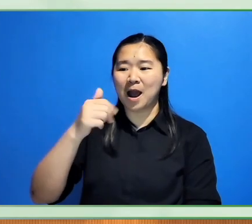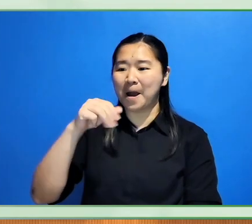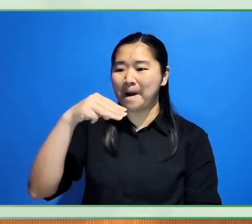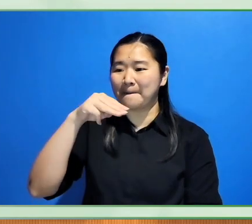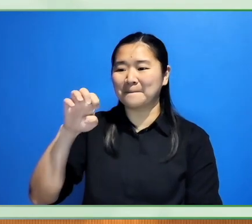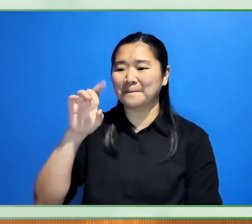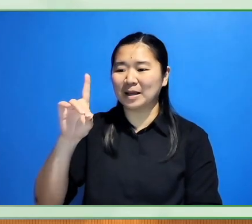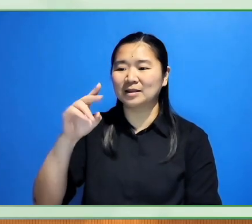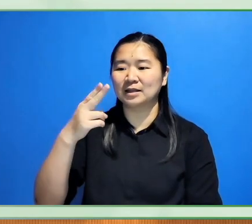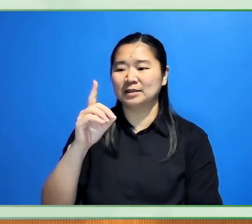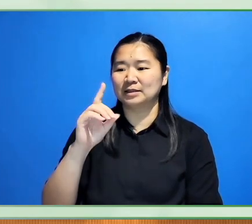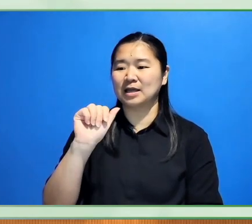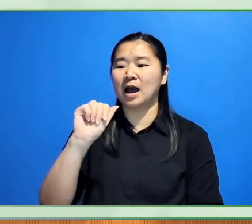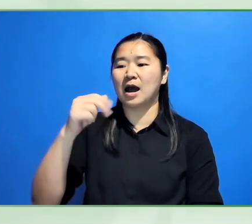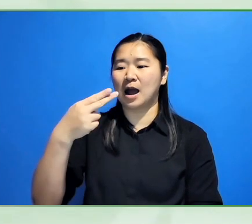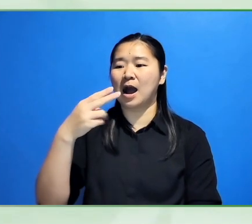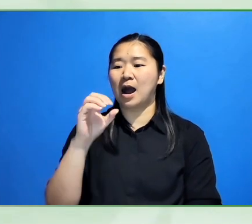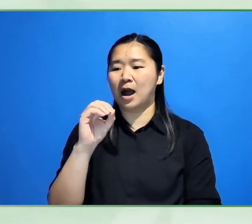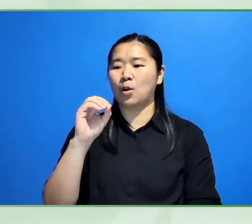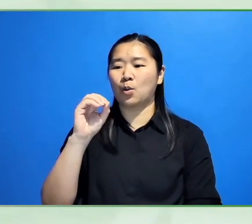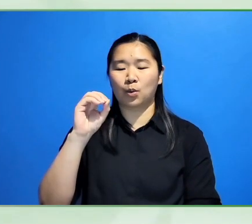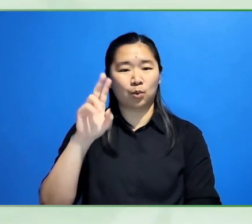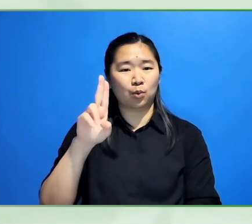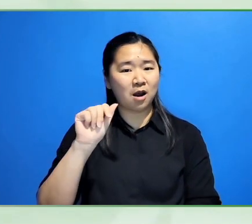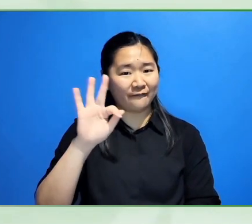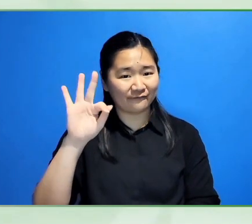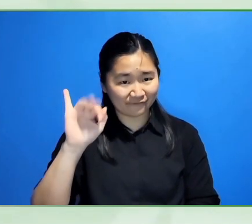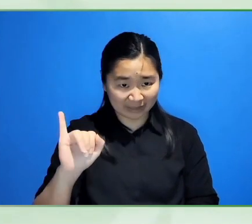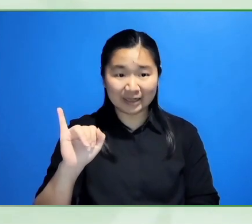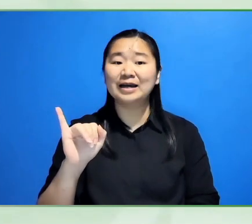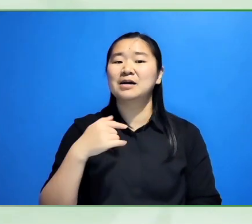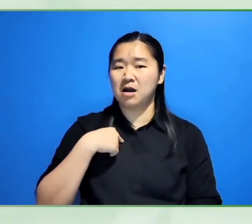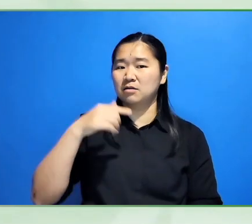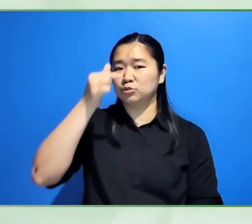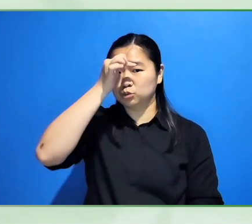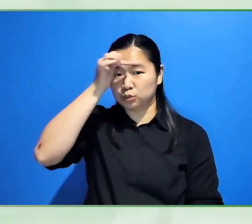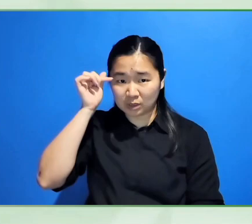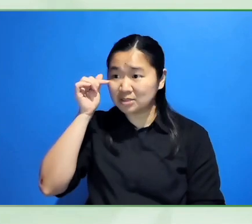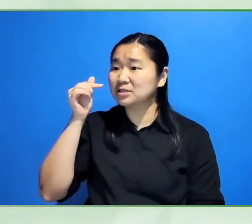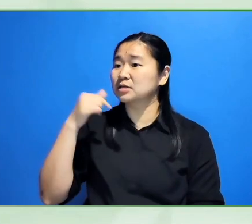second. So I'll be starting with a video, actually.